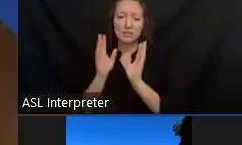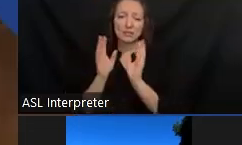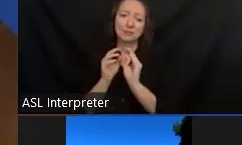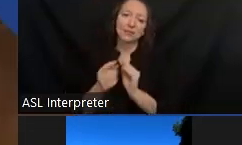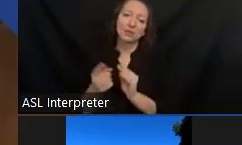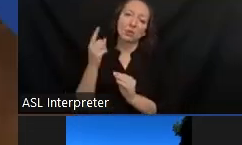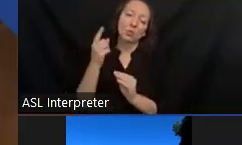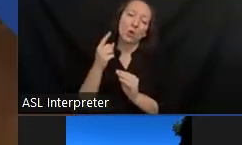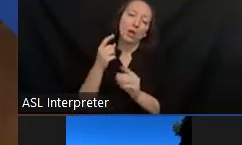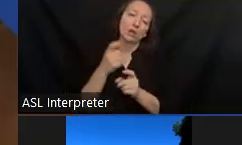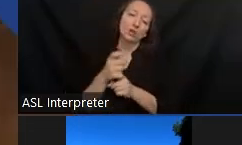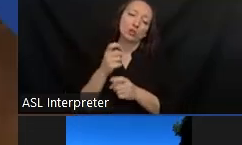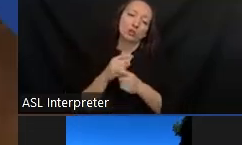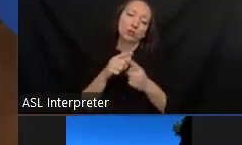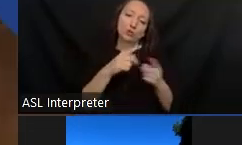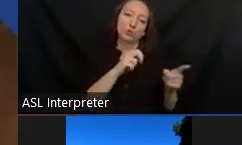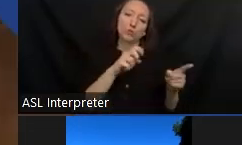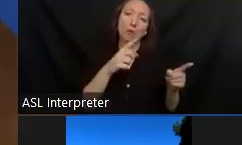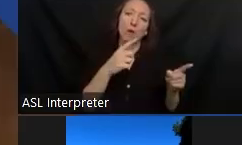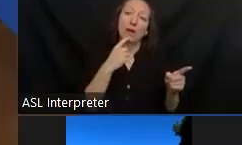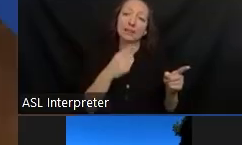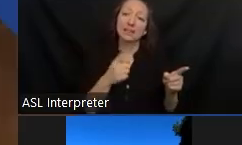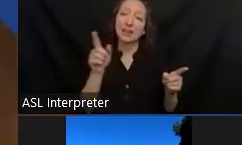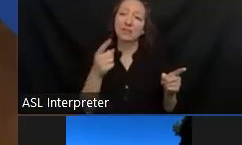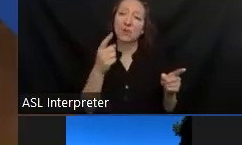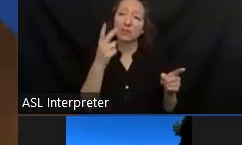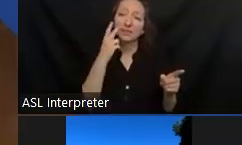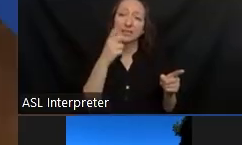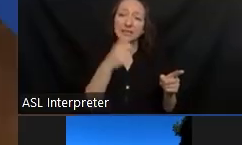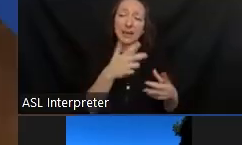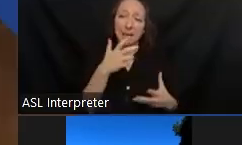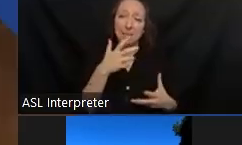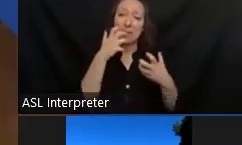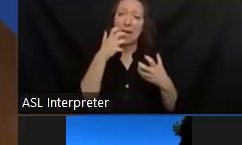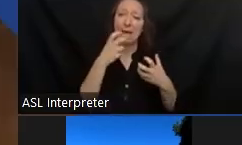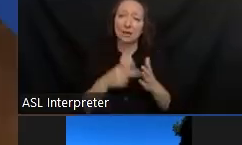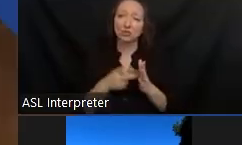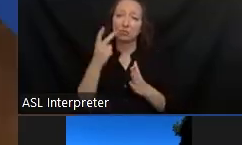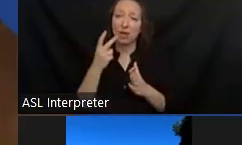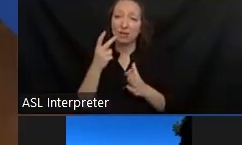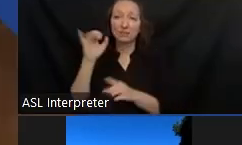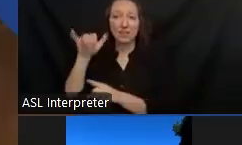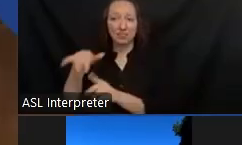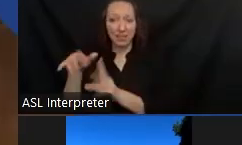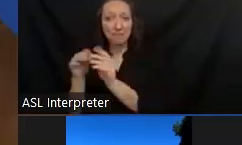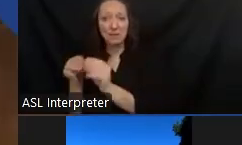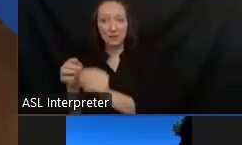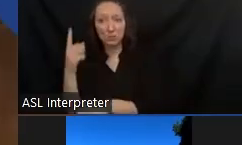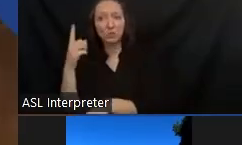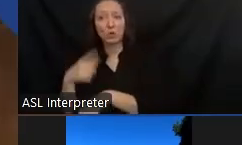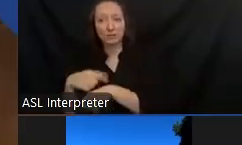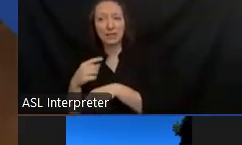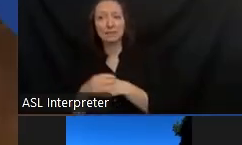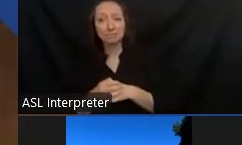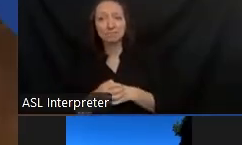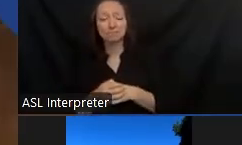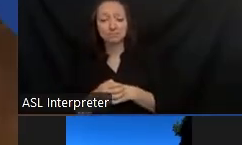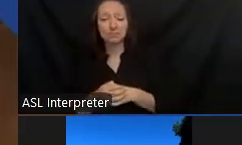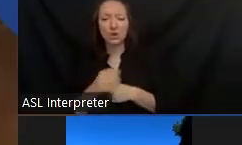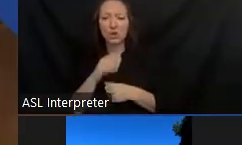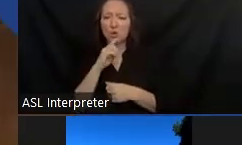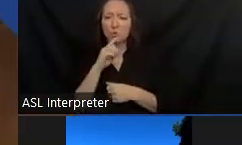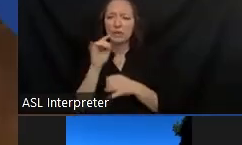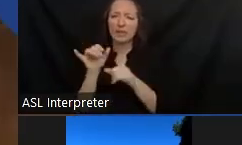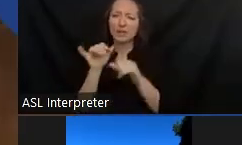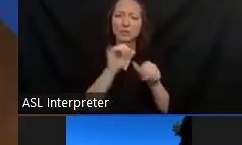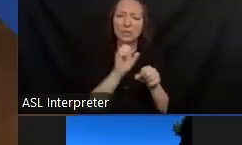Paul was, I only saw you get mad, really mad twice, and that was one of them. And but in all, it was kind of like working with a